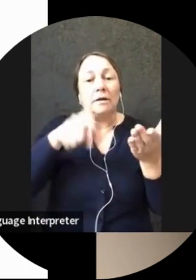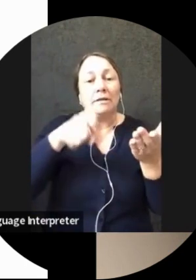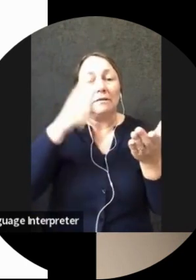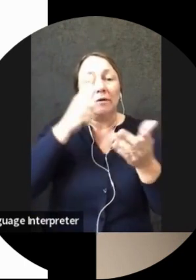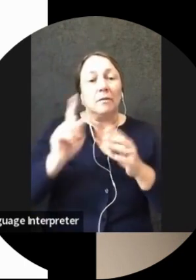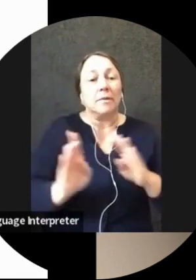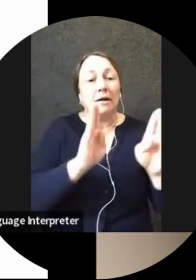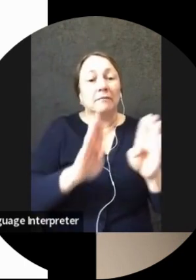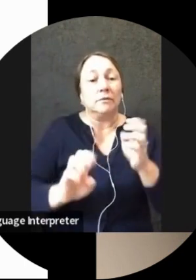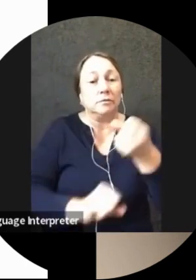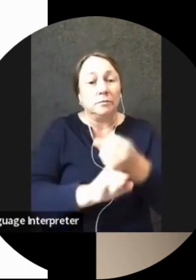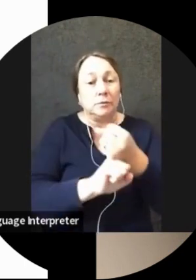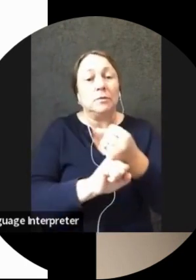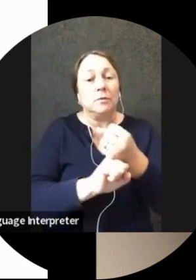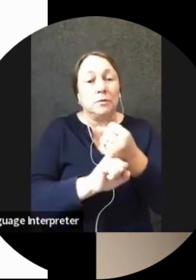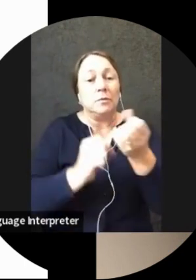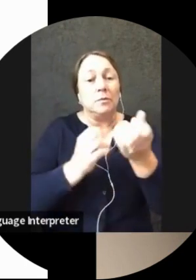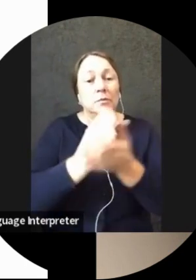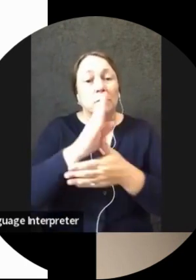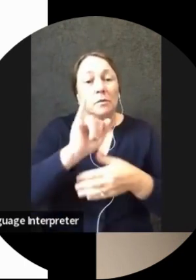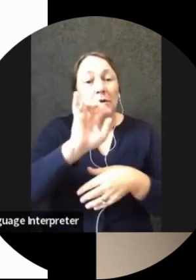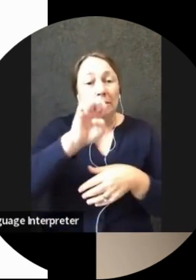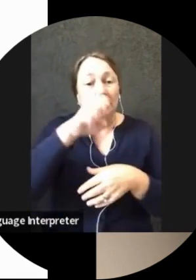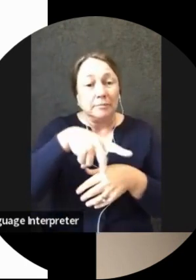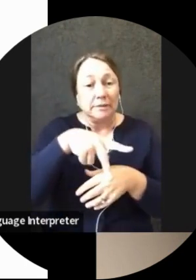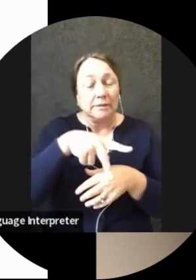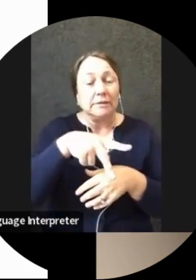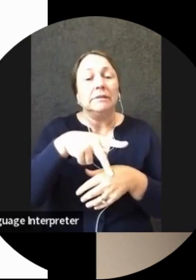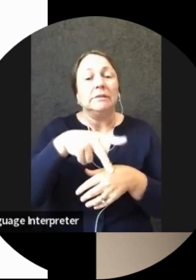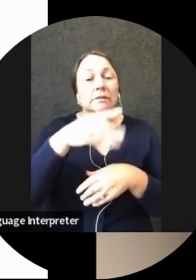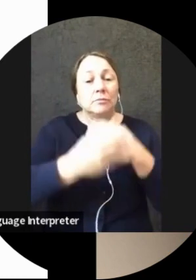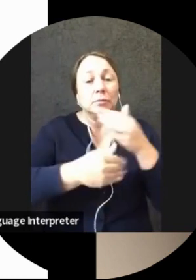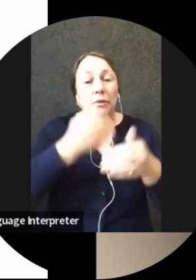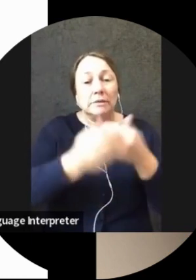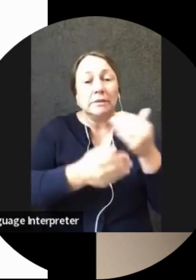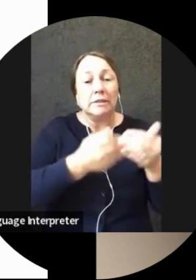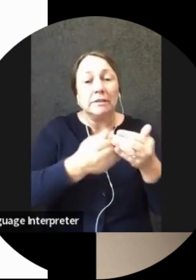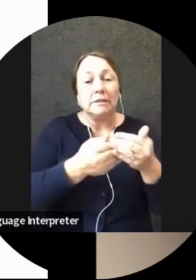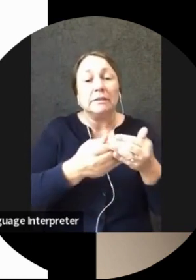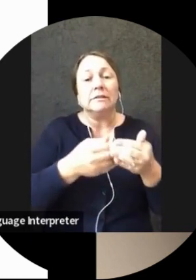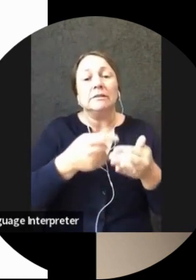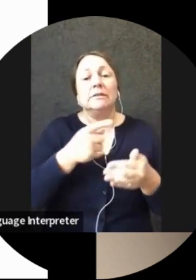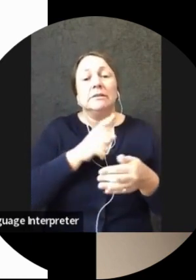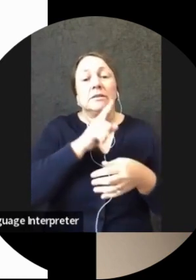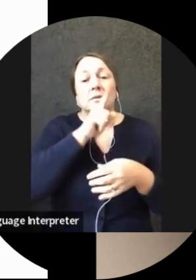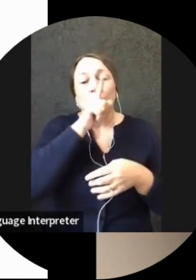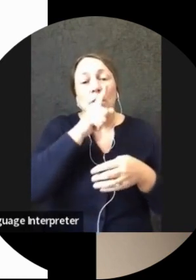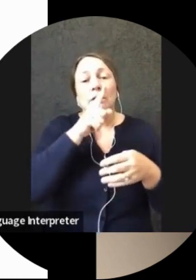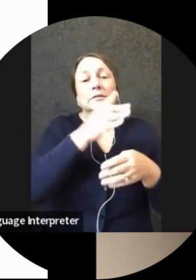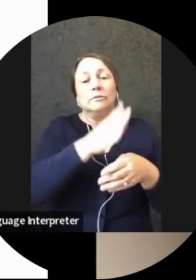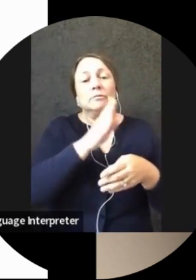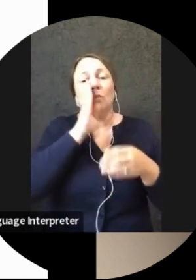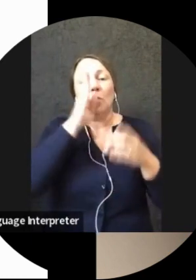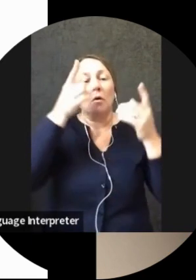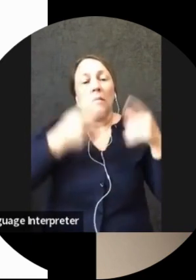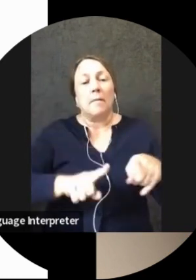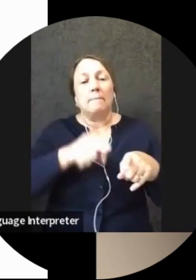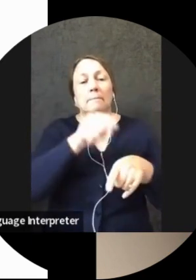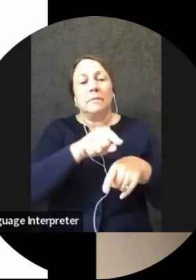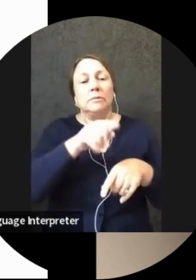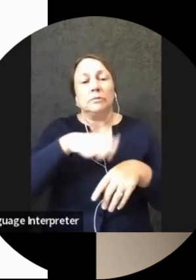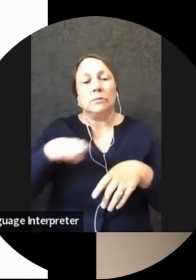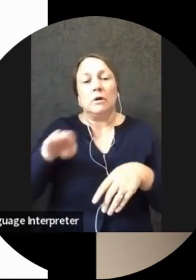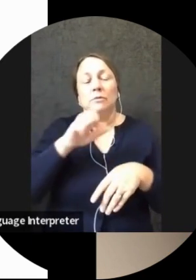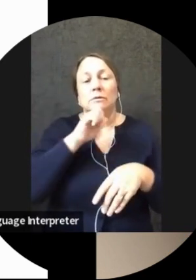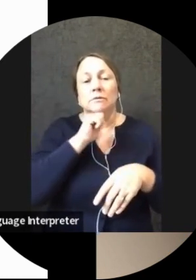in a child not receiving a meaningful educational benefit or FAPE. So, as I said,